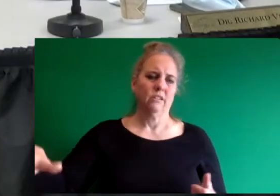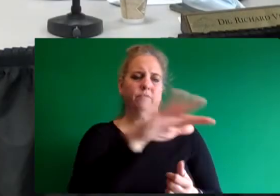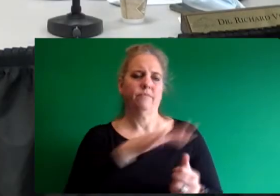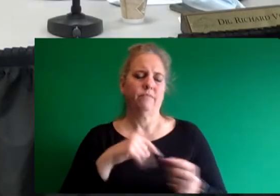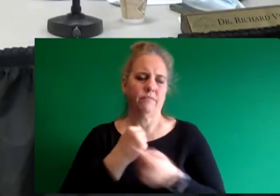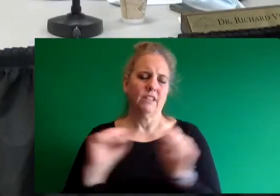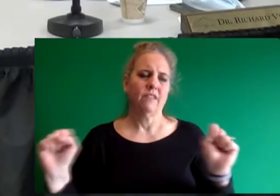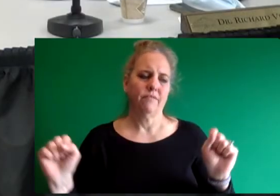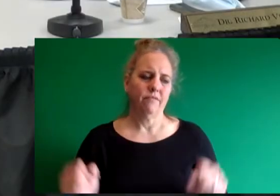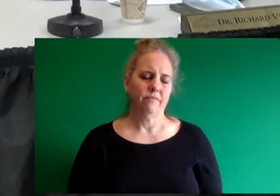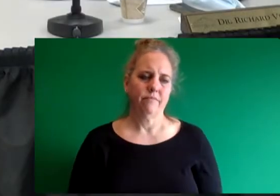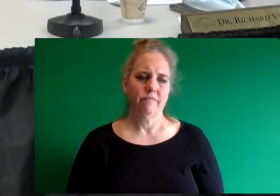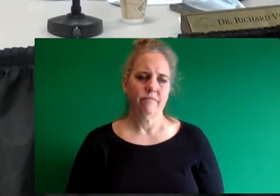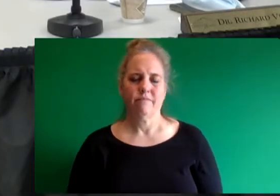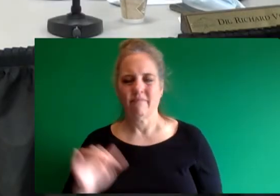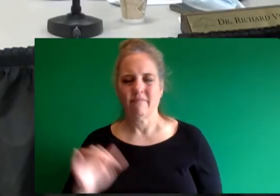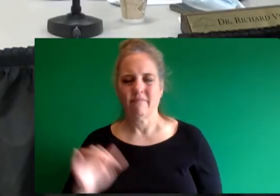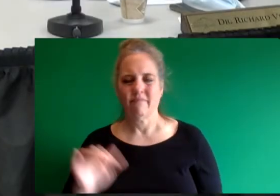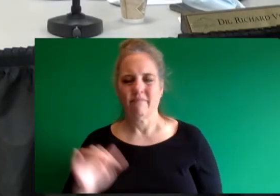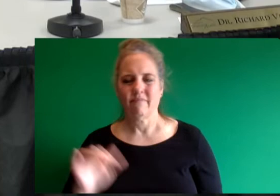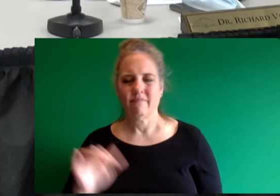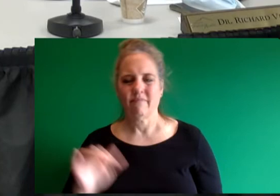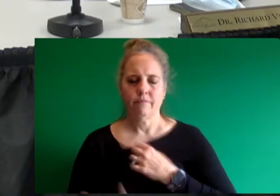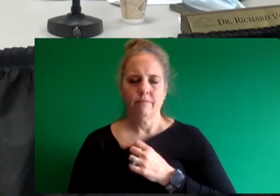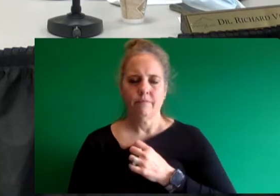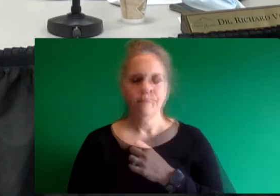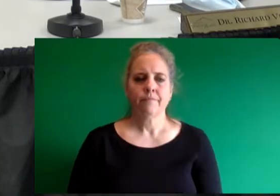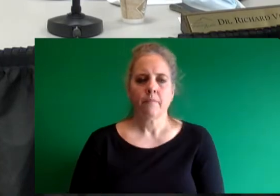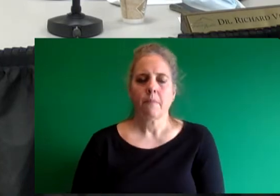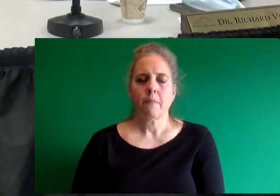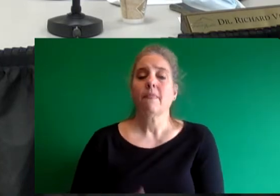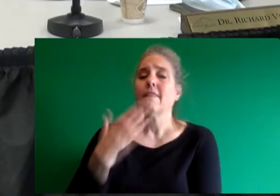Thank you, Corey. And Heather.